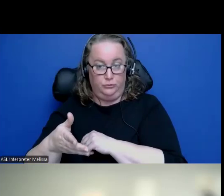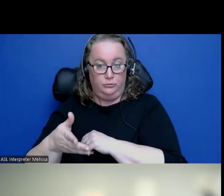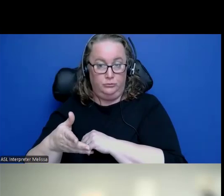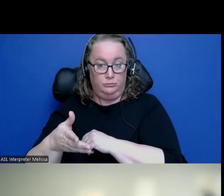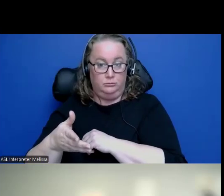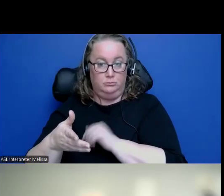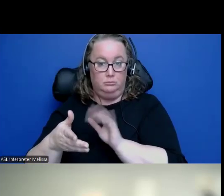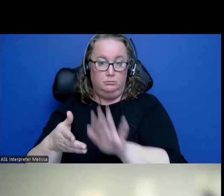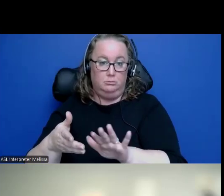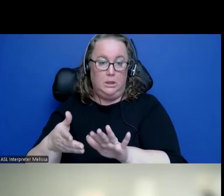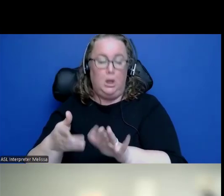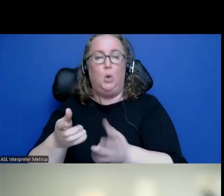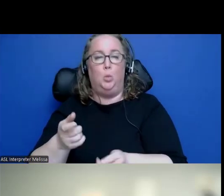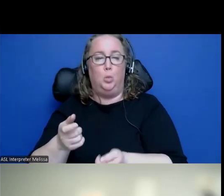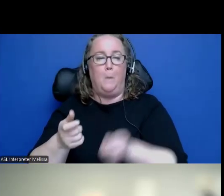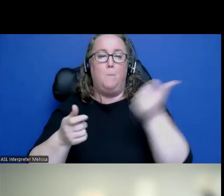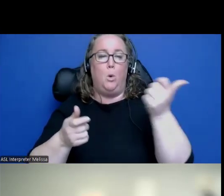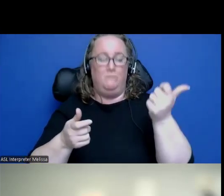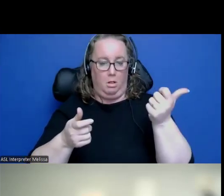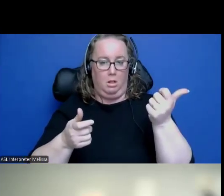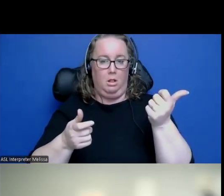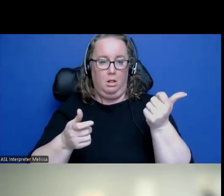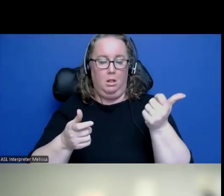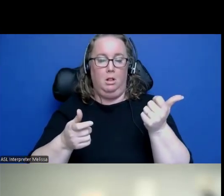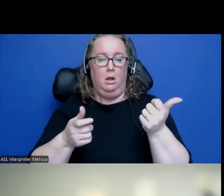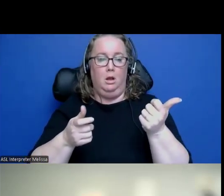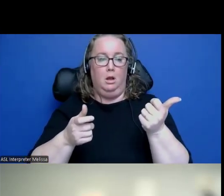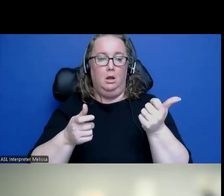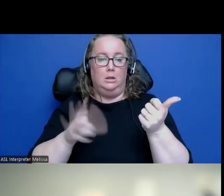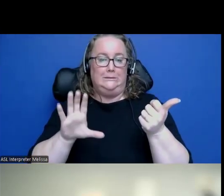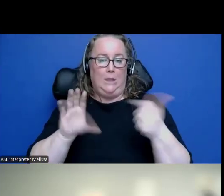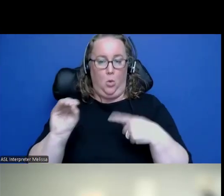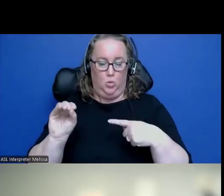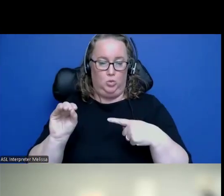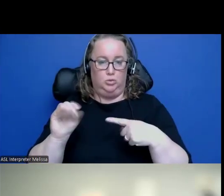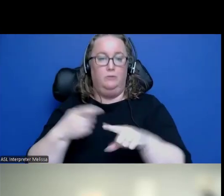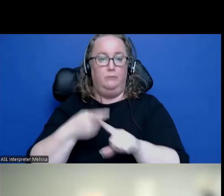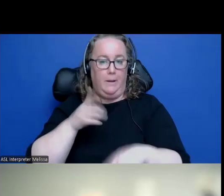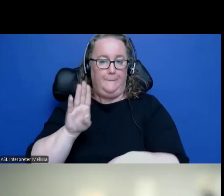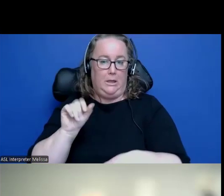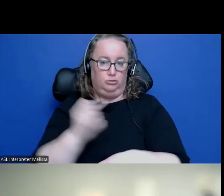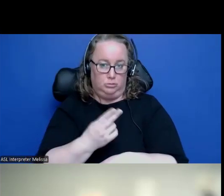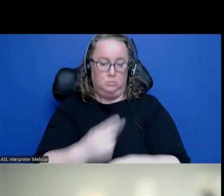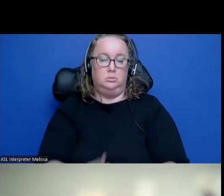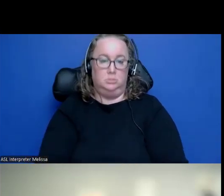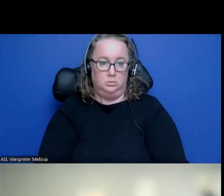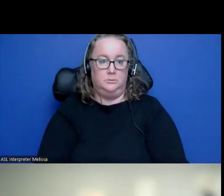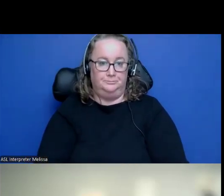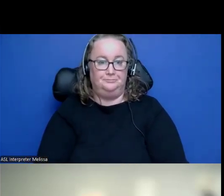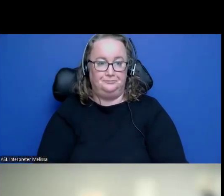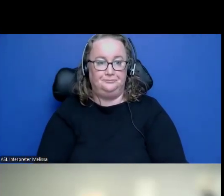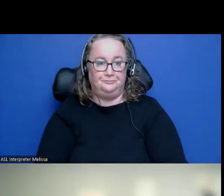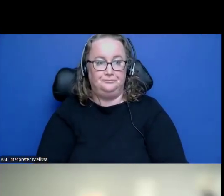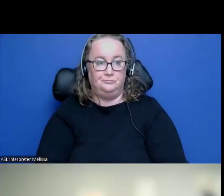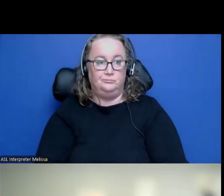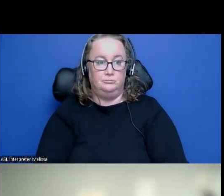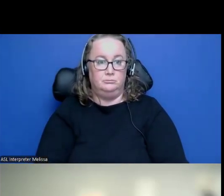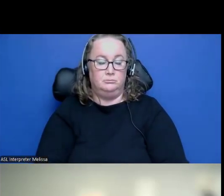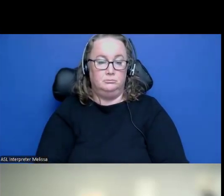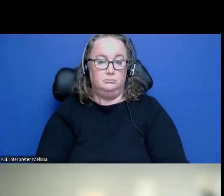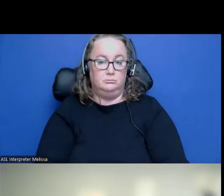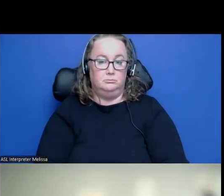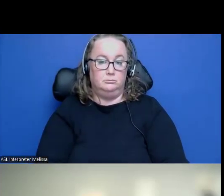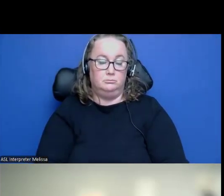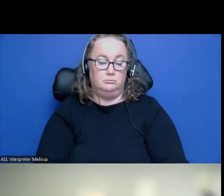or the removal, rather, of corrections officers from Bridgewater State Hospital proper.